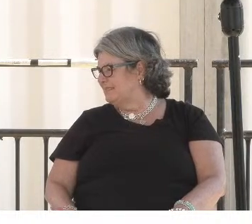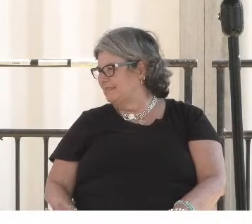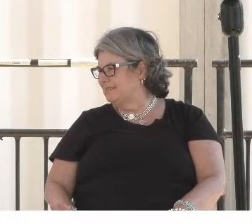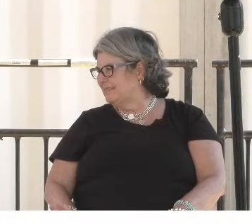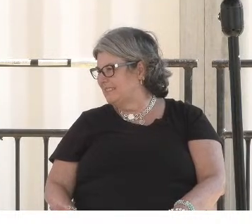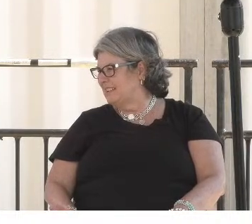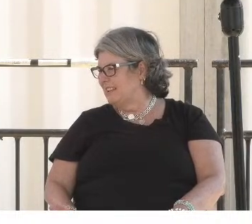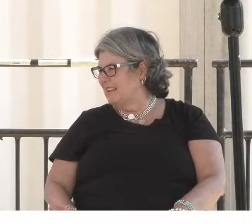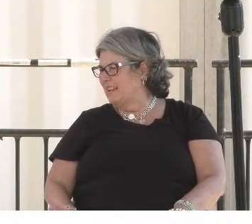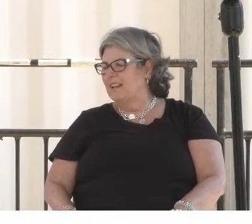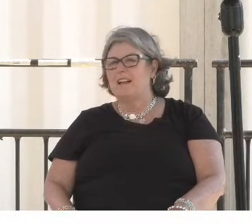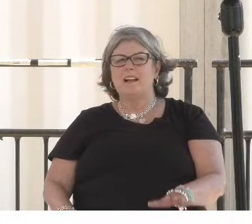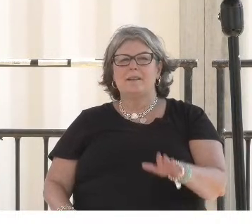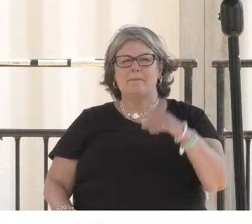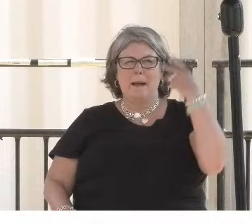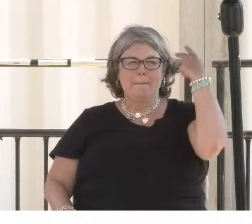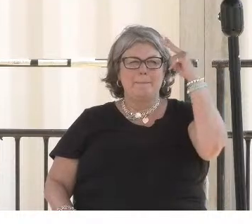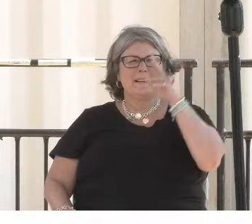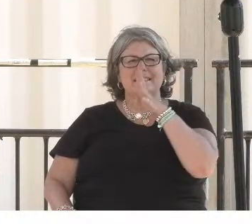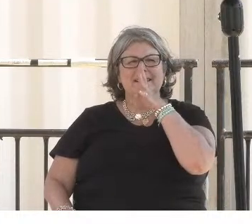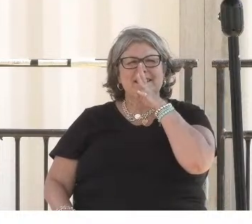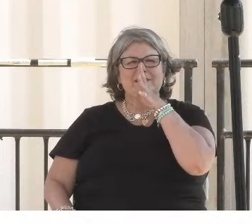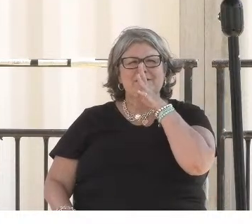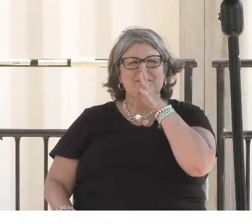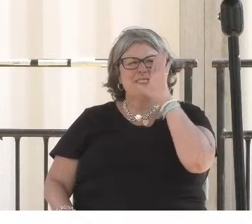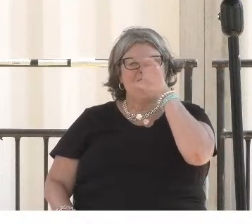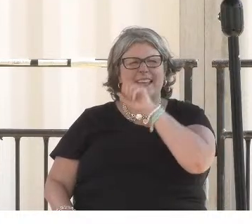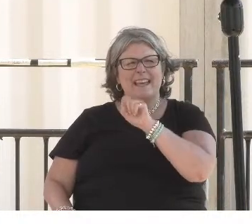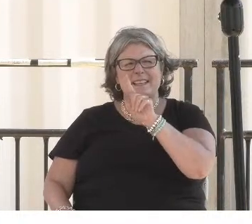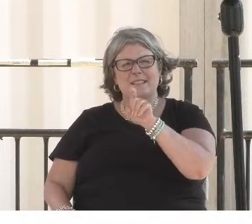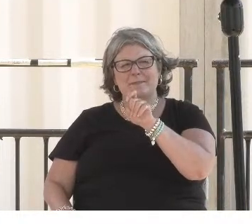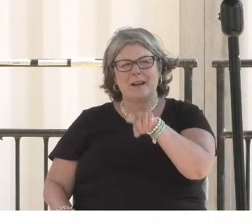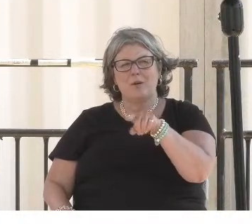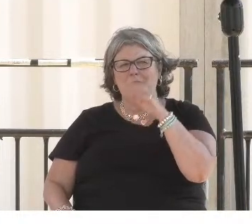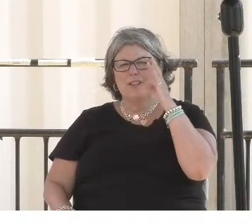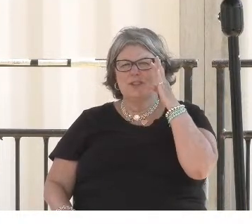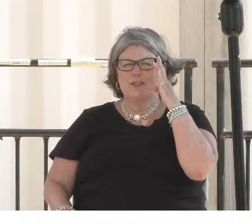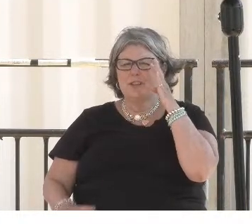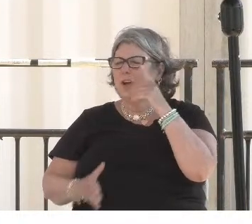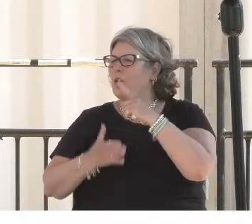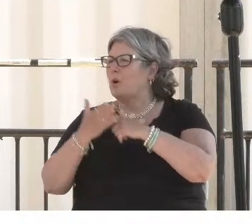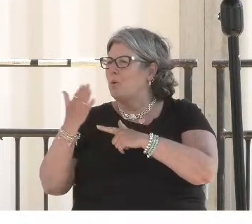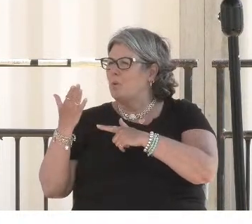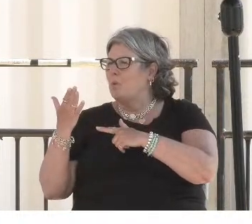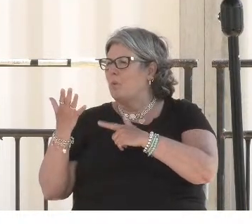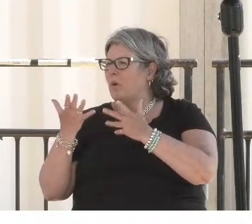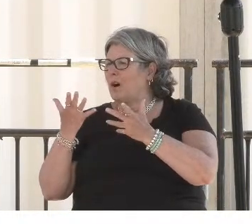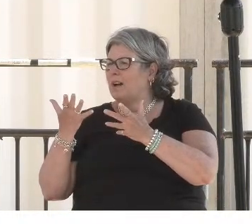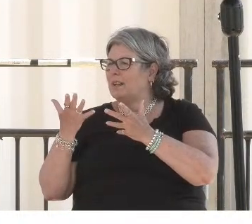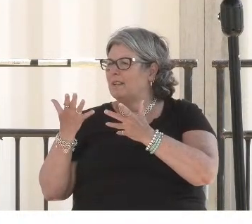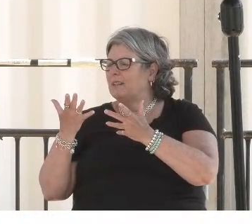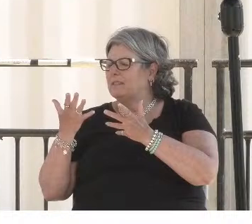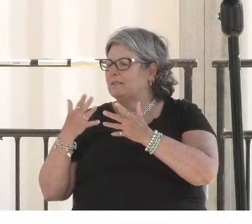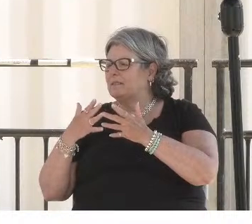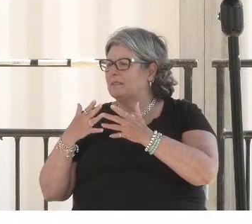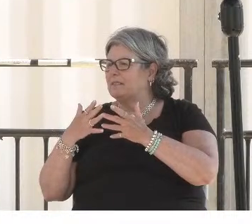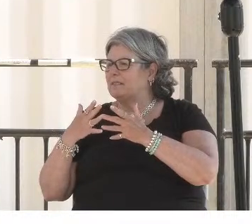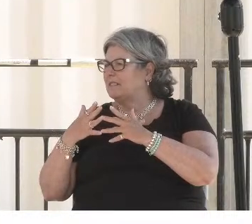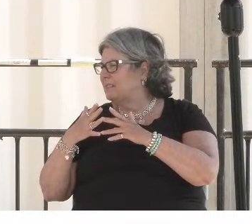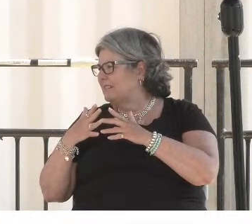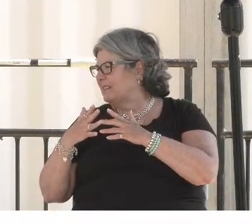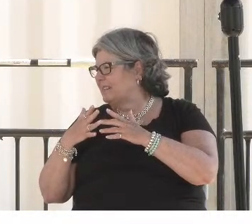there. I guess my question would be like, what made you say, I need